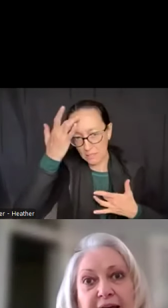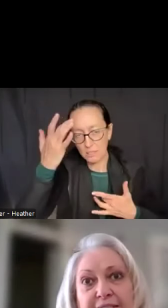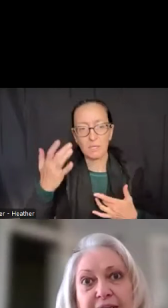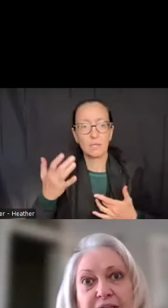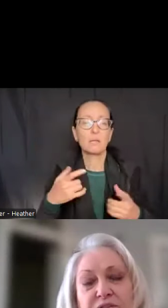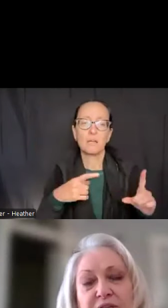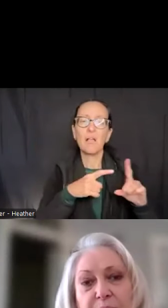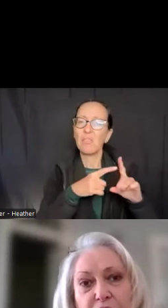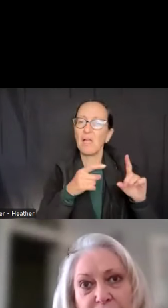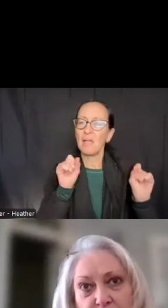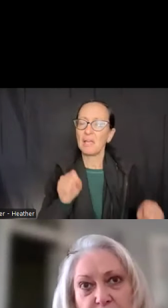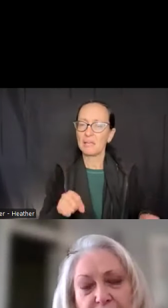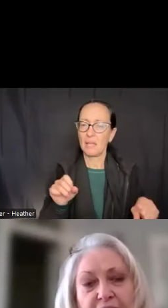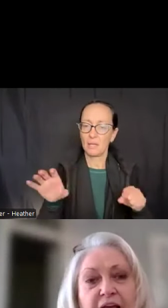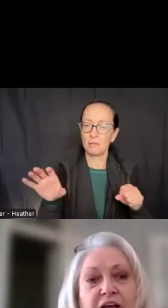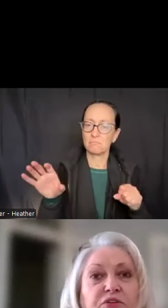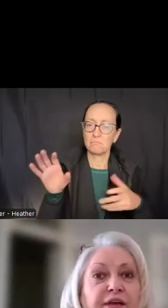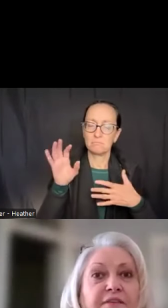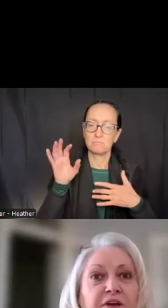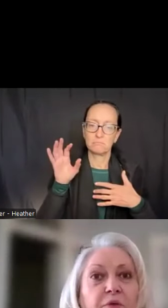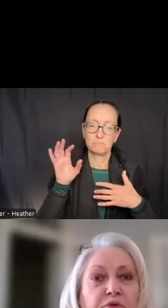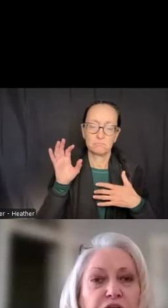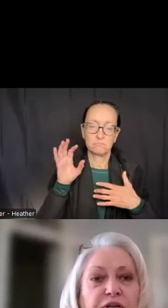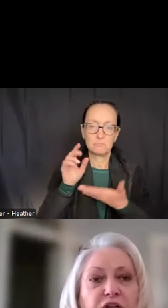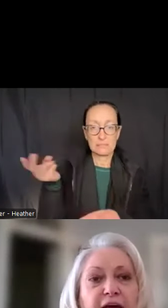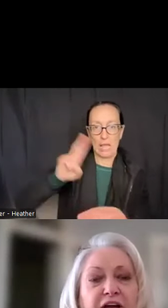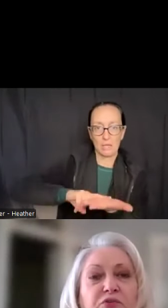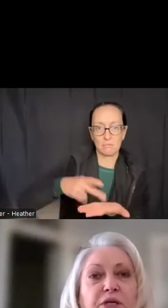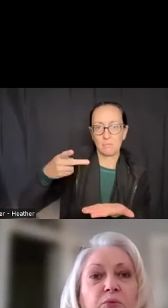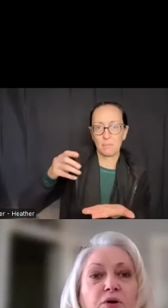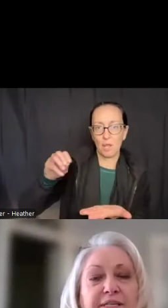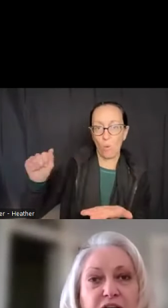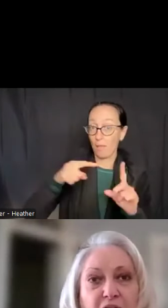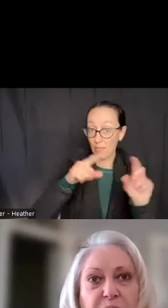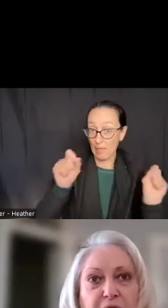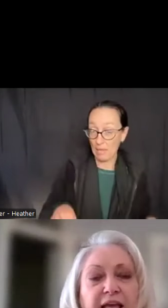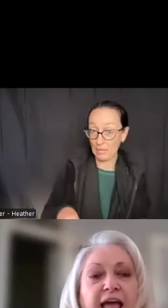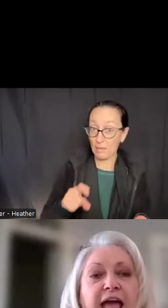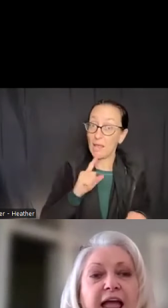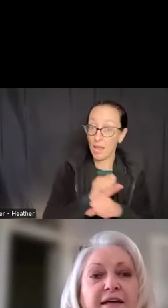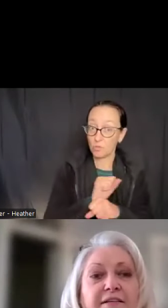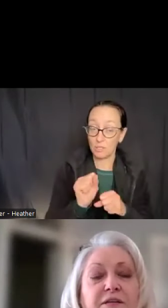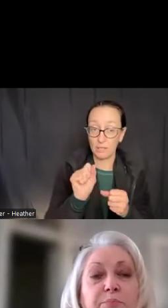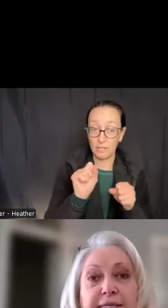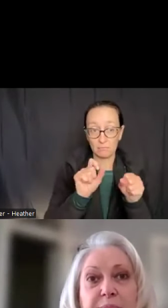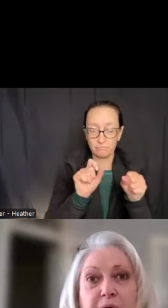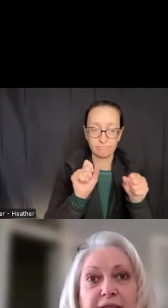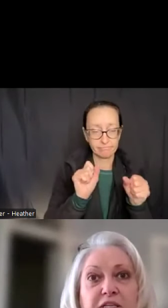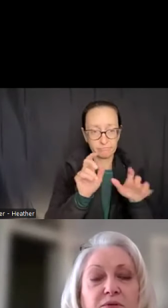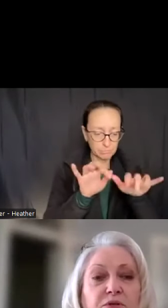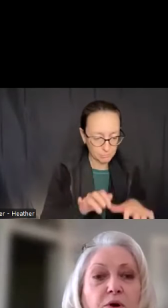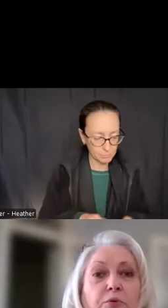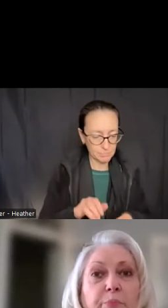have the capacity to sign a power of attorney. So do they have the opportunity to actually work on this document and pick